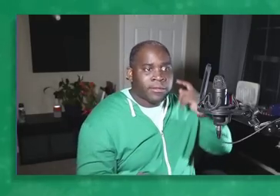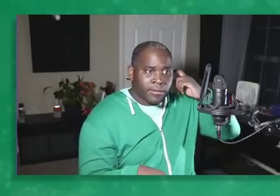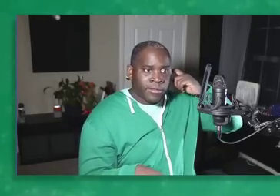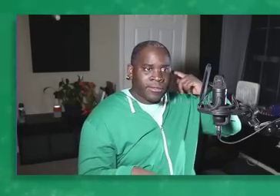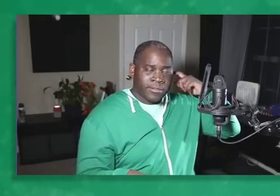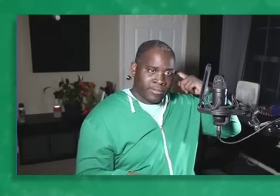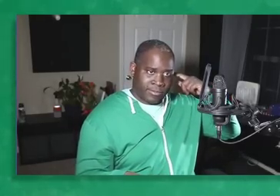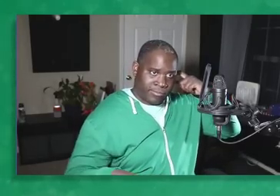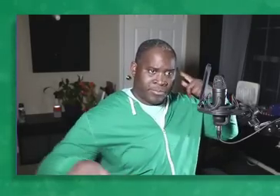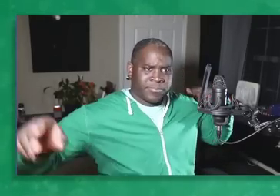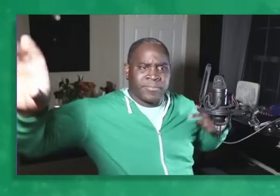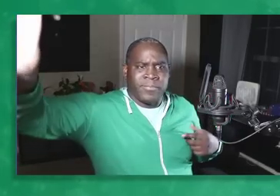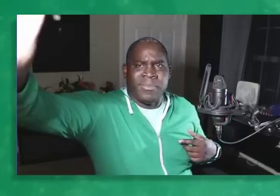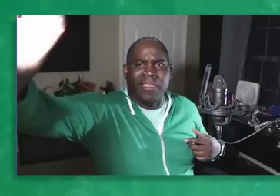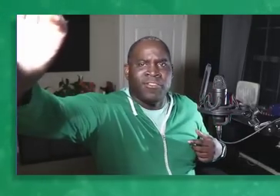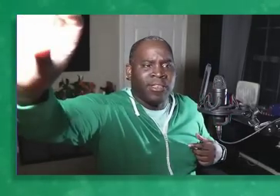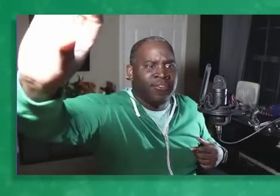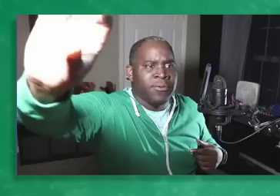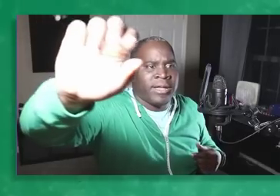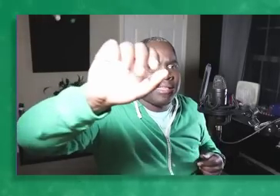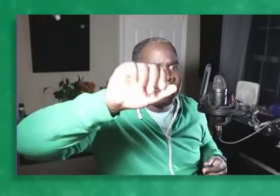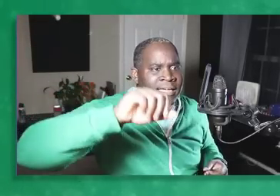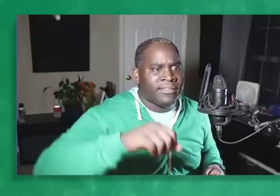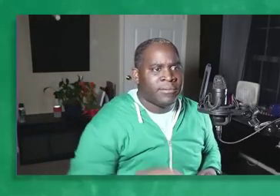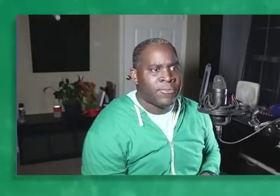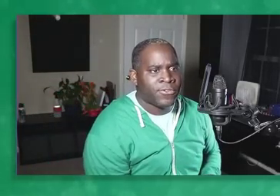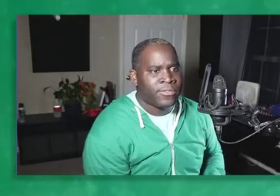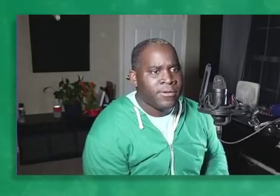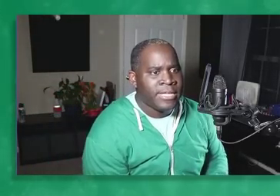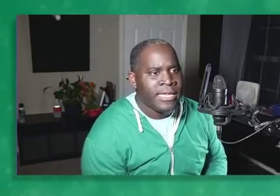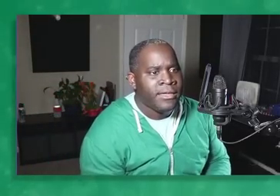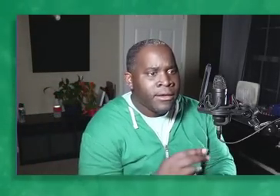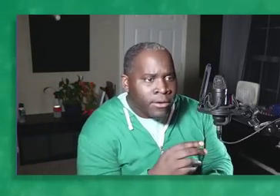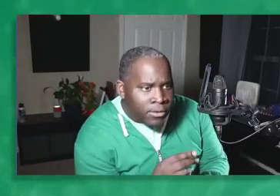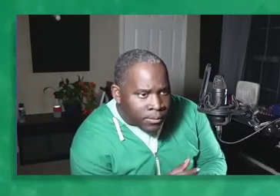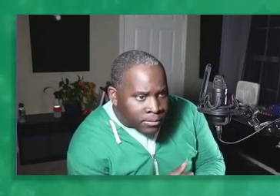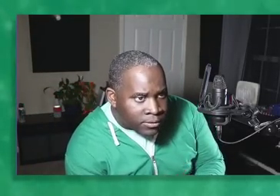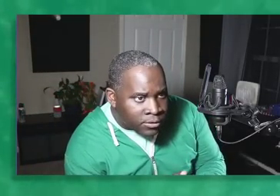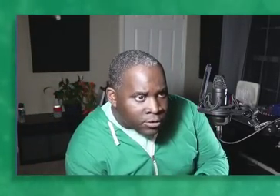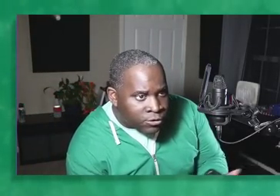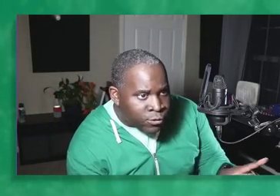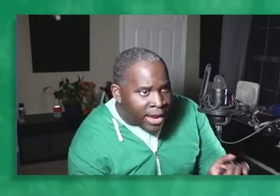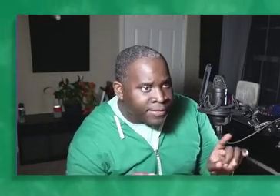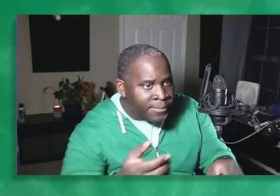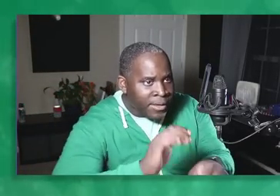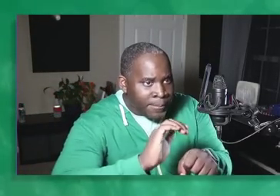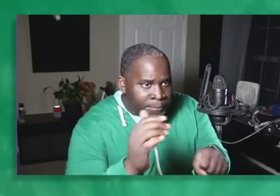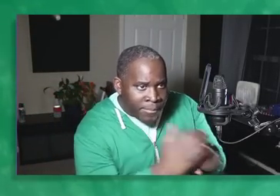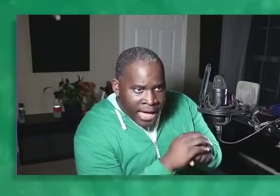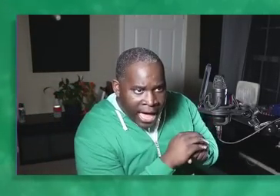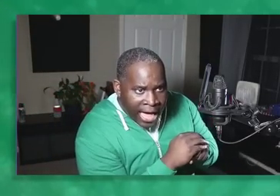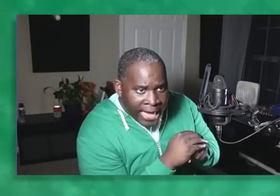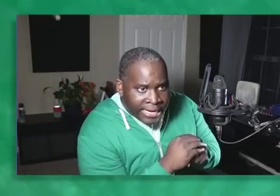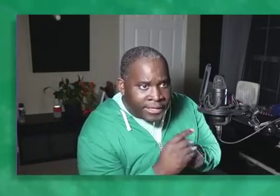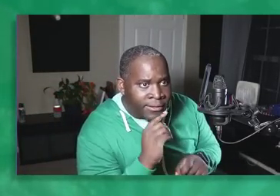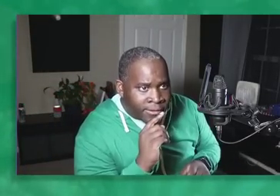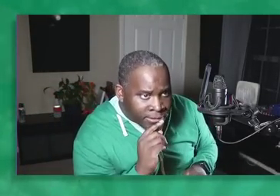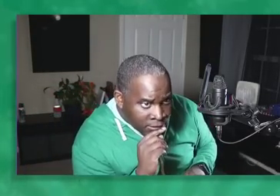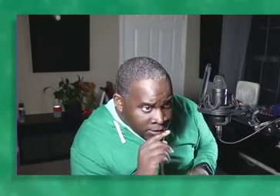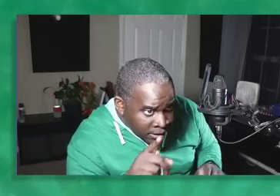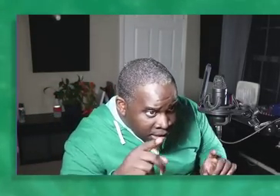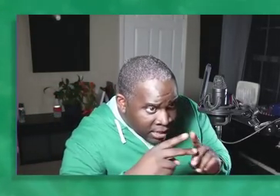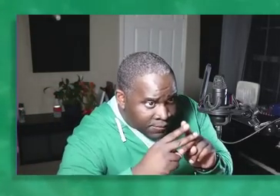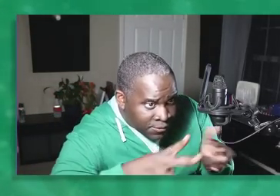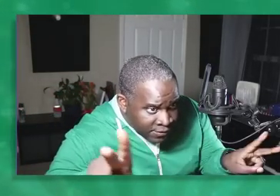Okay. Corvus! So let's do a breakdown of that a little bit more slowly. Oh. Track them. Track them. Stay out of sight. Hide. When you